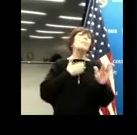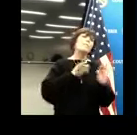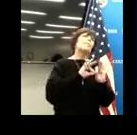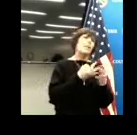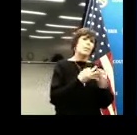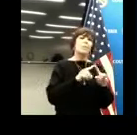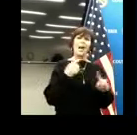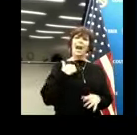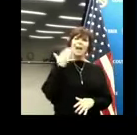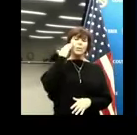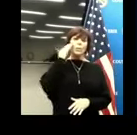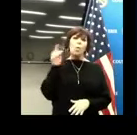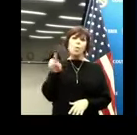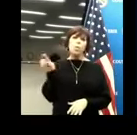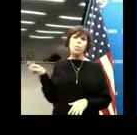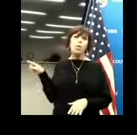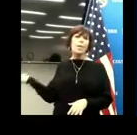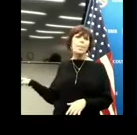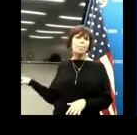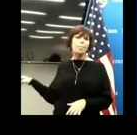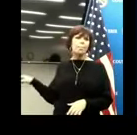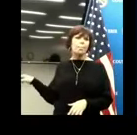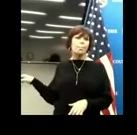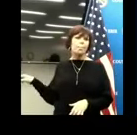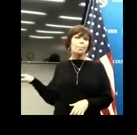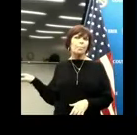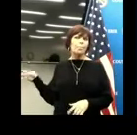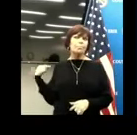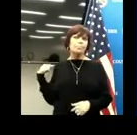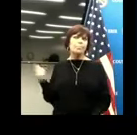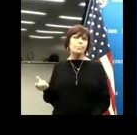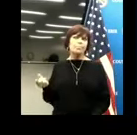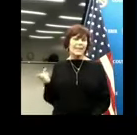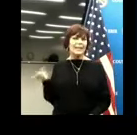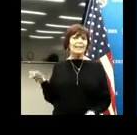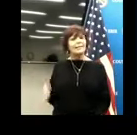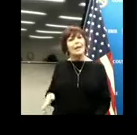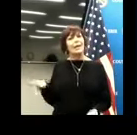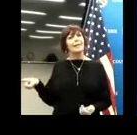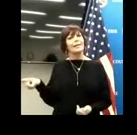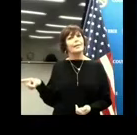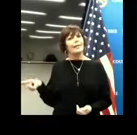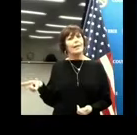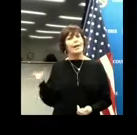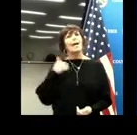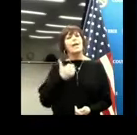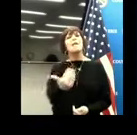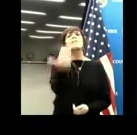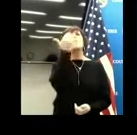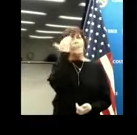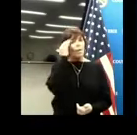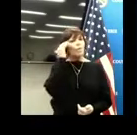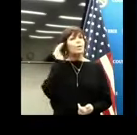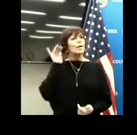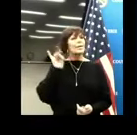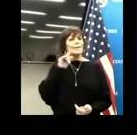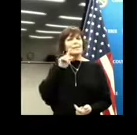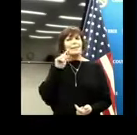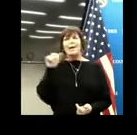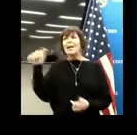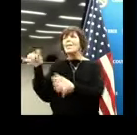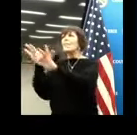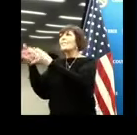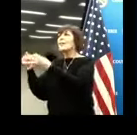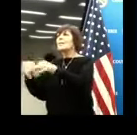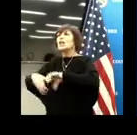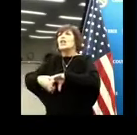not dear friends, but people I have come in contact with over the last few years. And I know that that's another family that's going